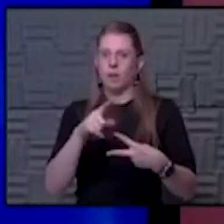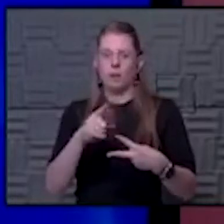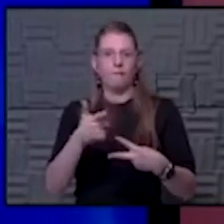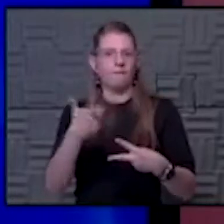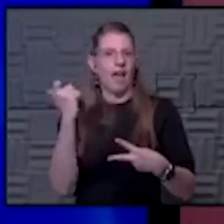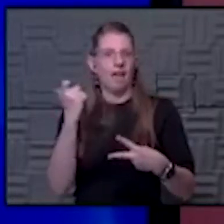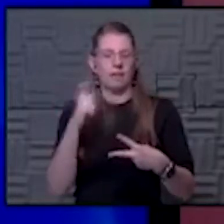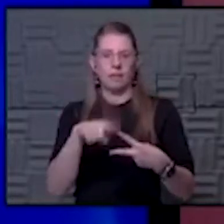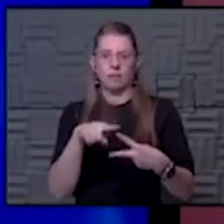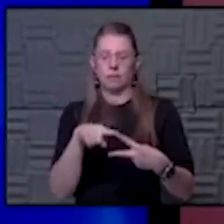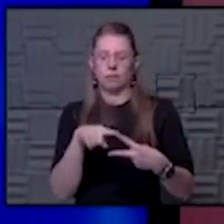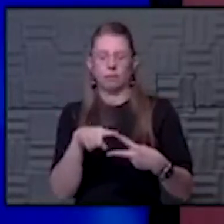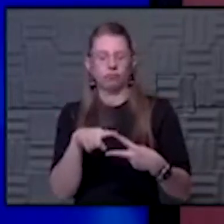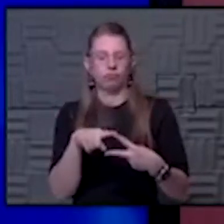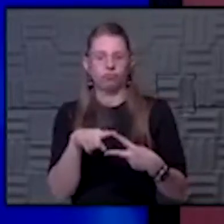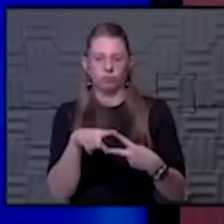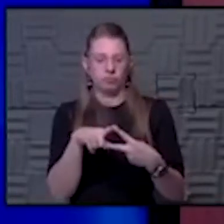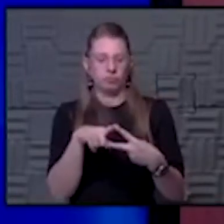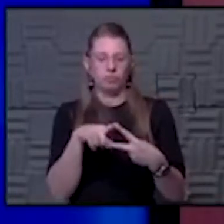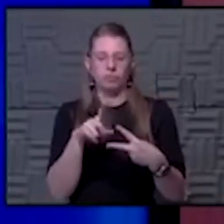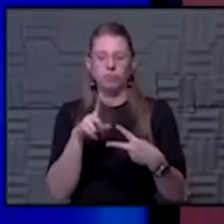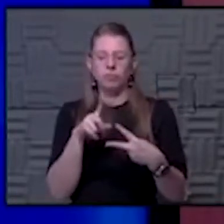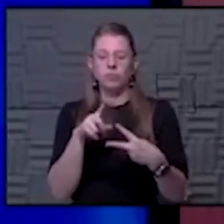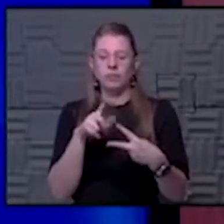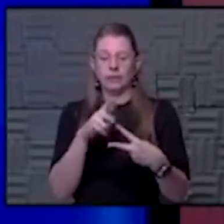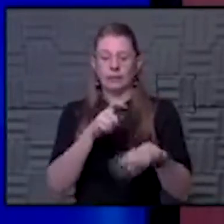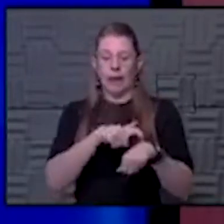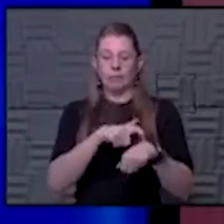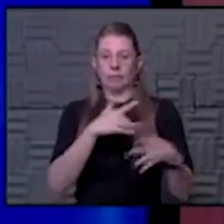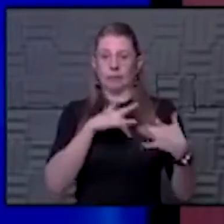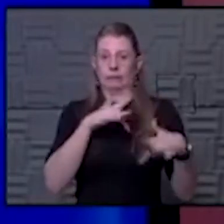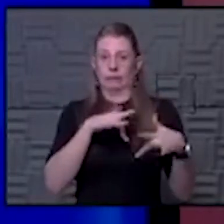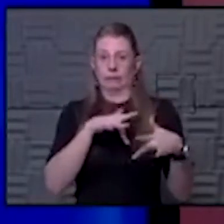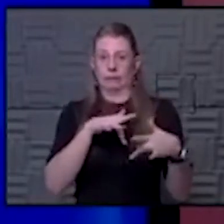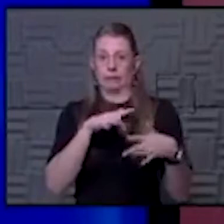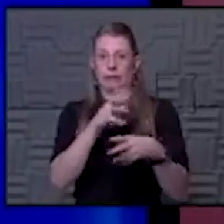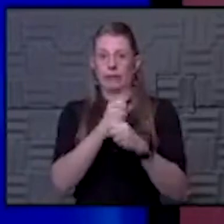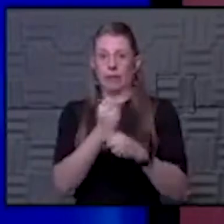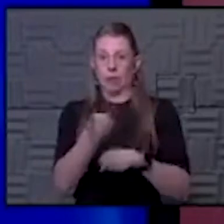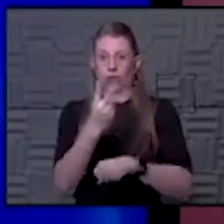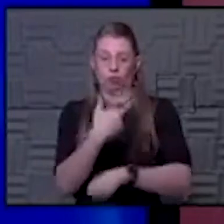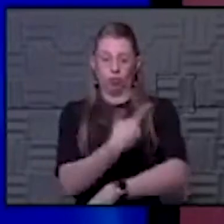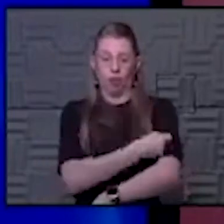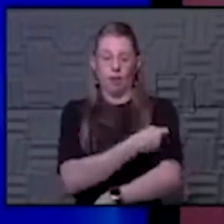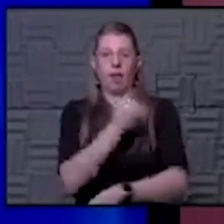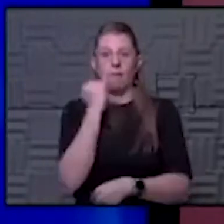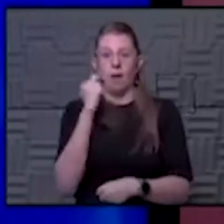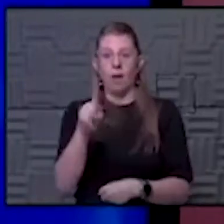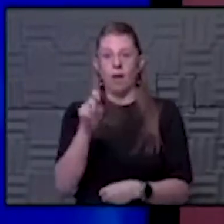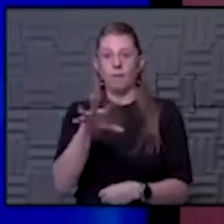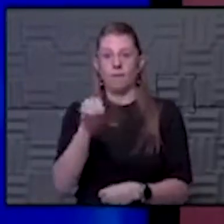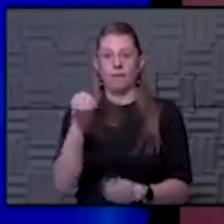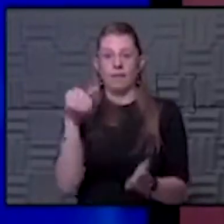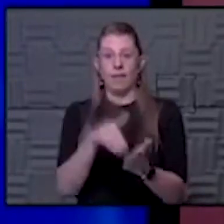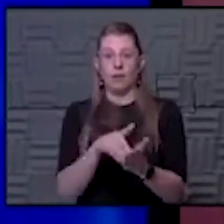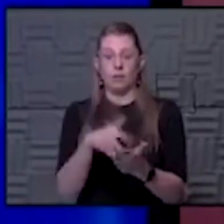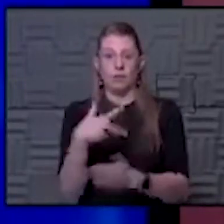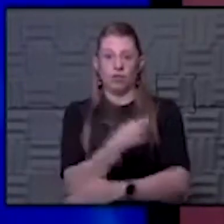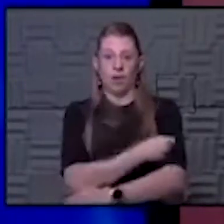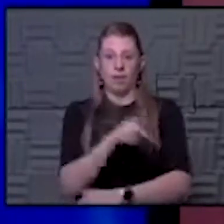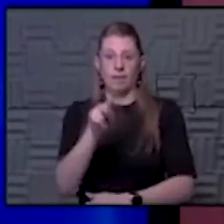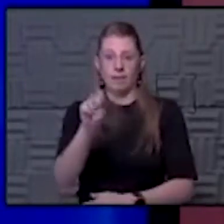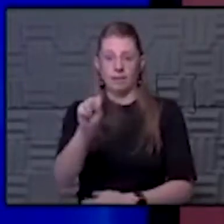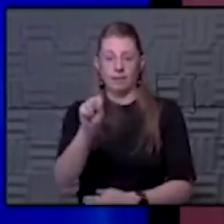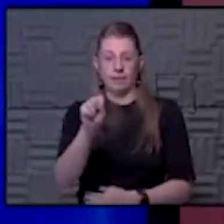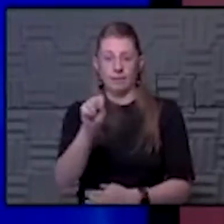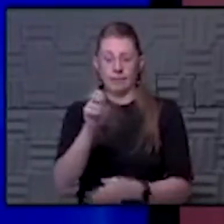logistical one. With the time sensitivity on getting the 2 shots, if you get 150,000 shots in Kansas by the end of the